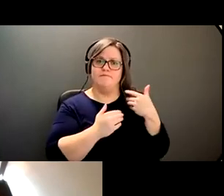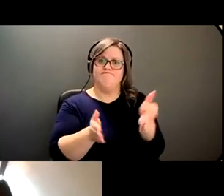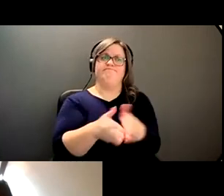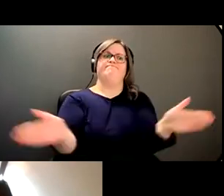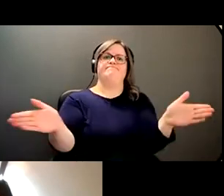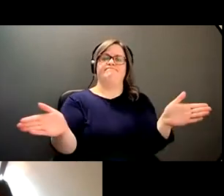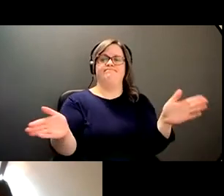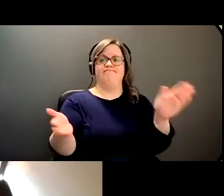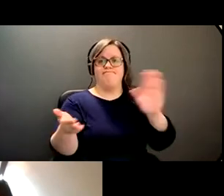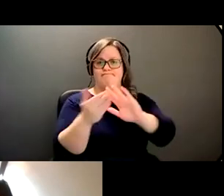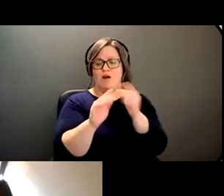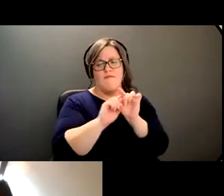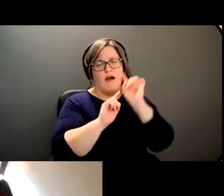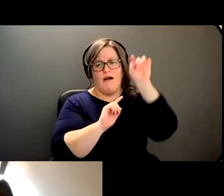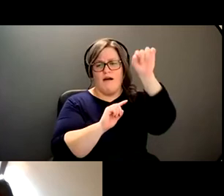but it's people from afar too now.